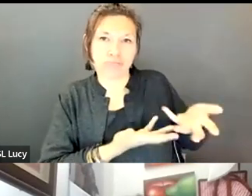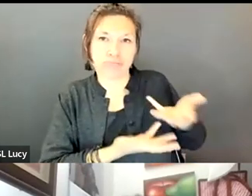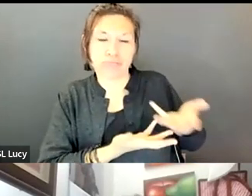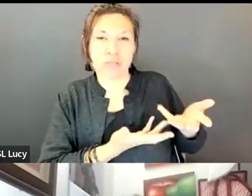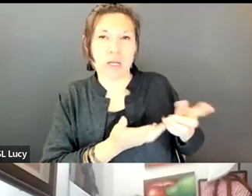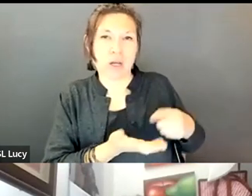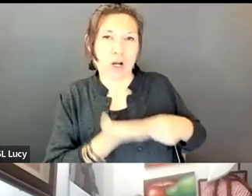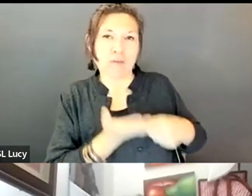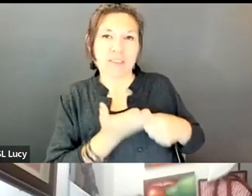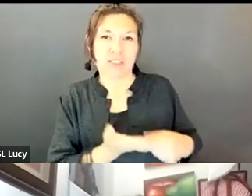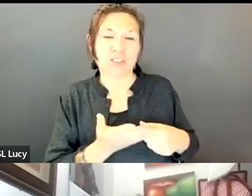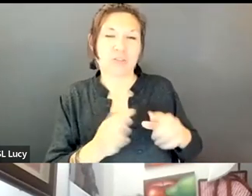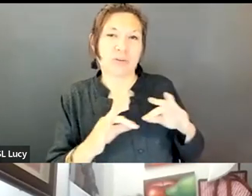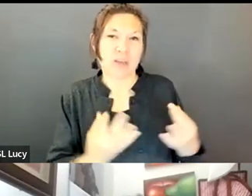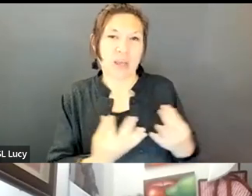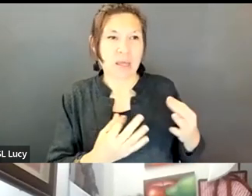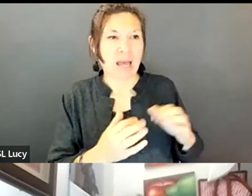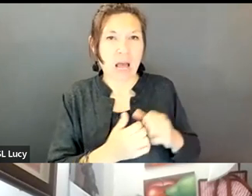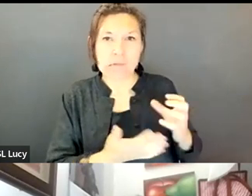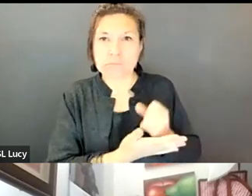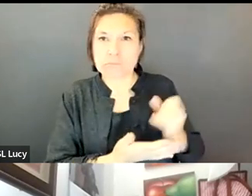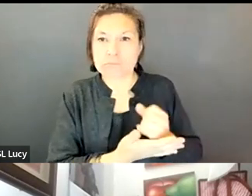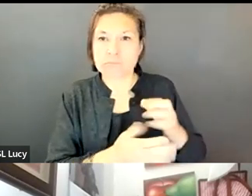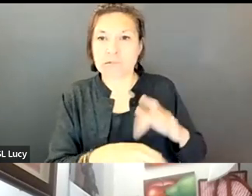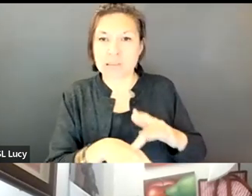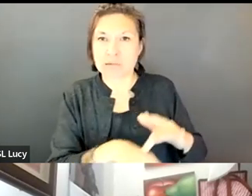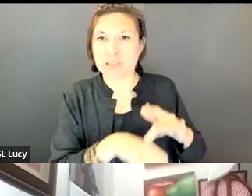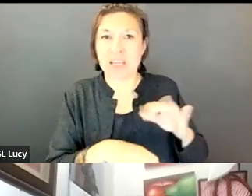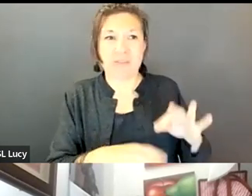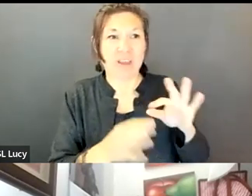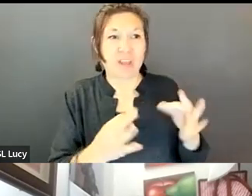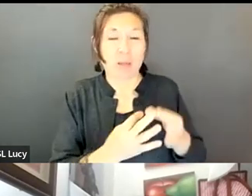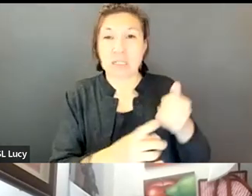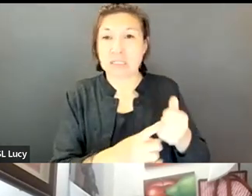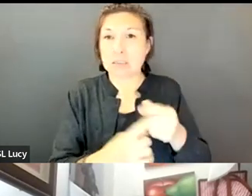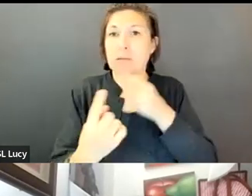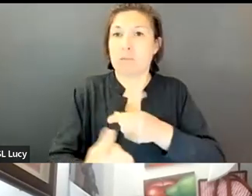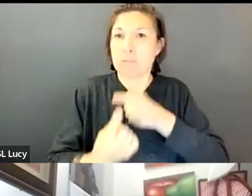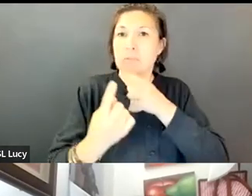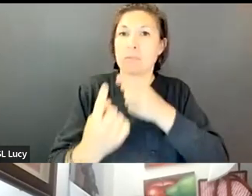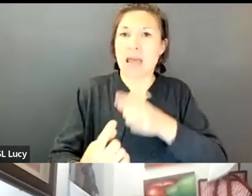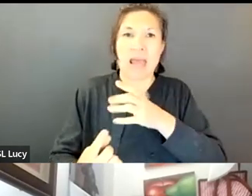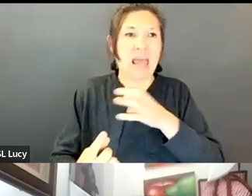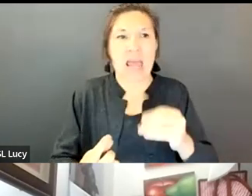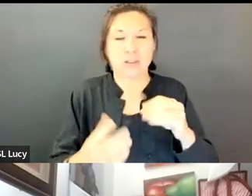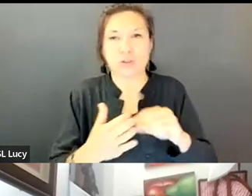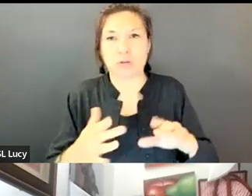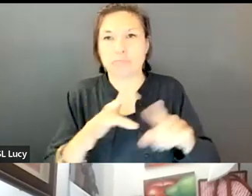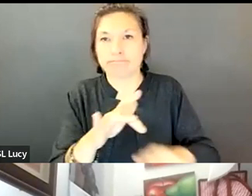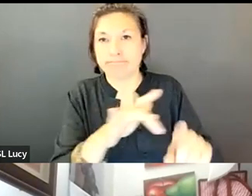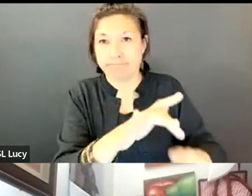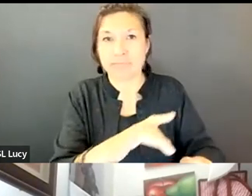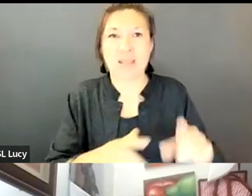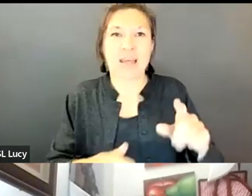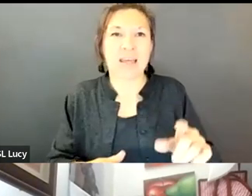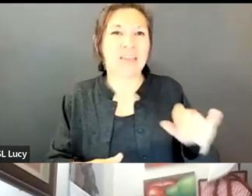resources when a family unit is struggling and it expresses itself in attendance and that's what I think you know Brian was sort of referring